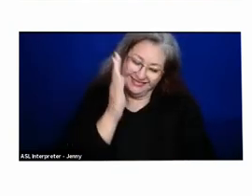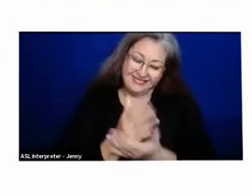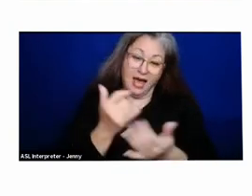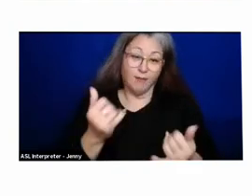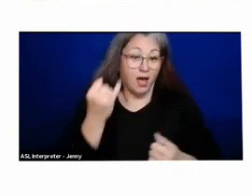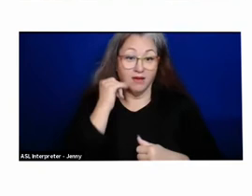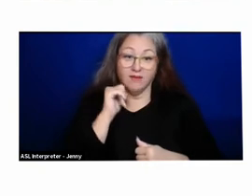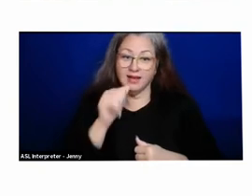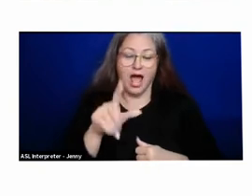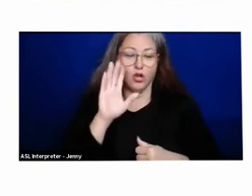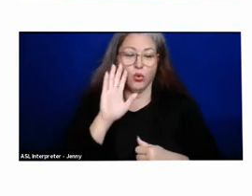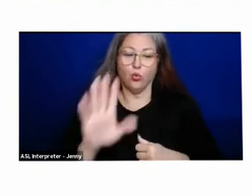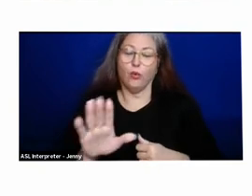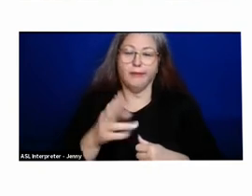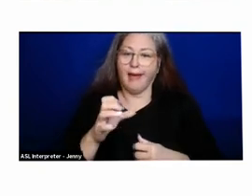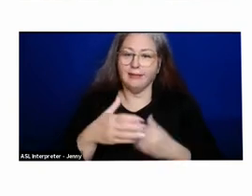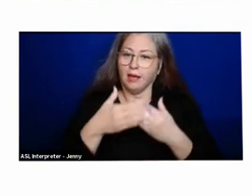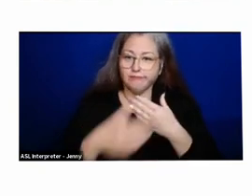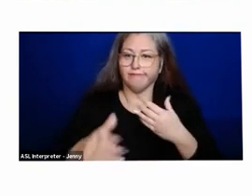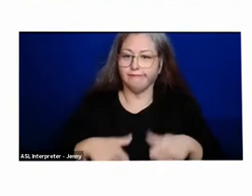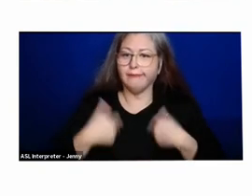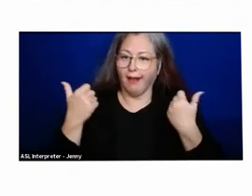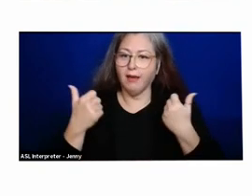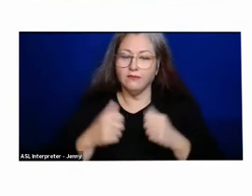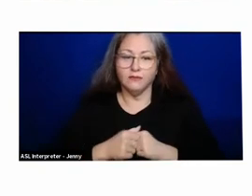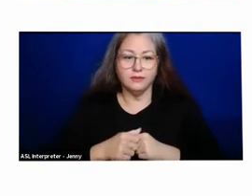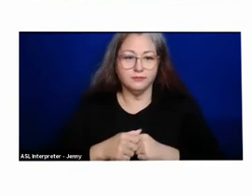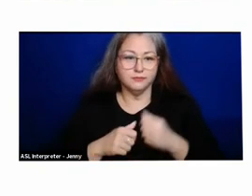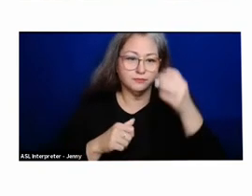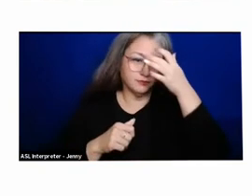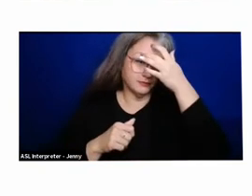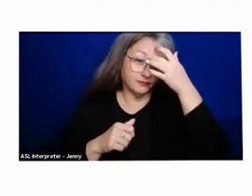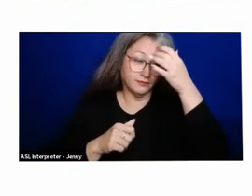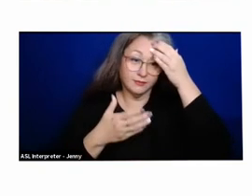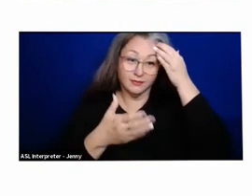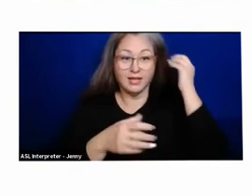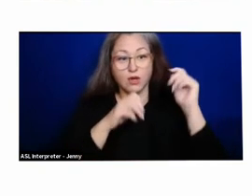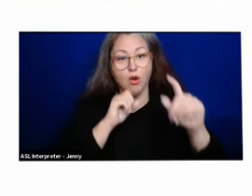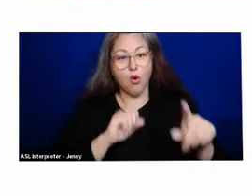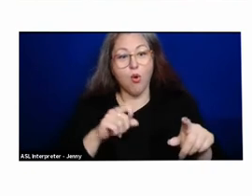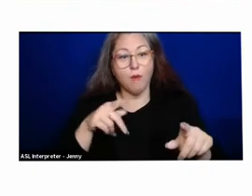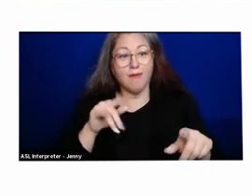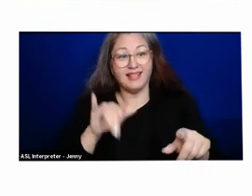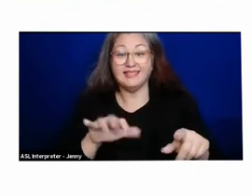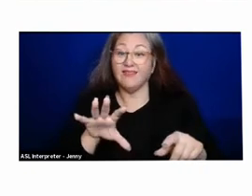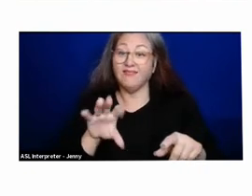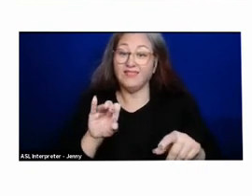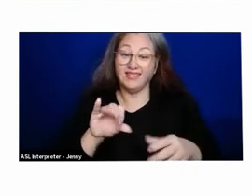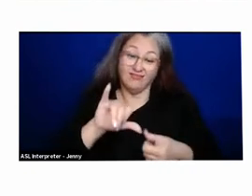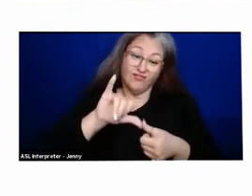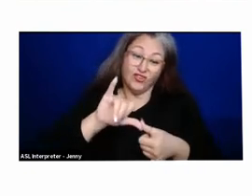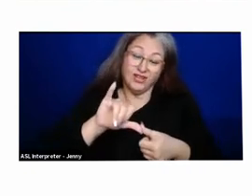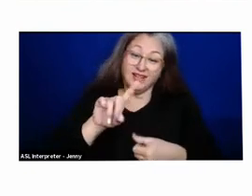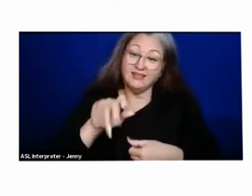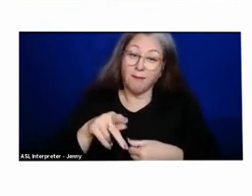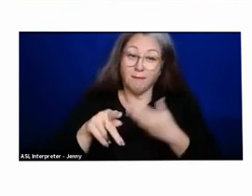could be debilitated for life or worse. This is Old Fatima, where that 50-foot dump is located.